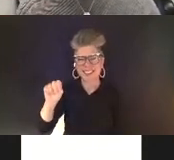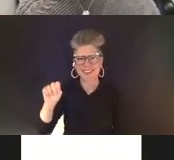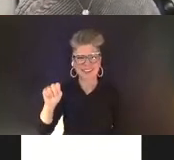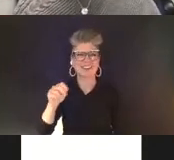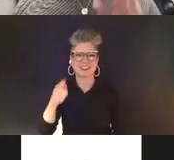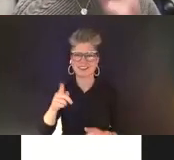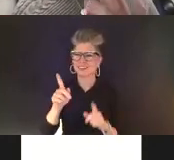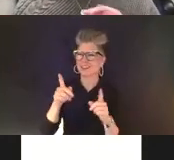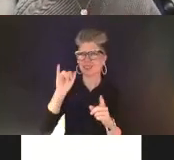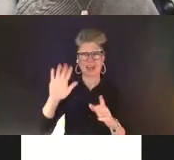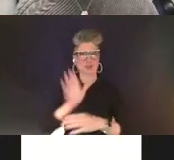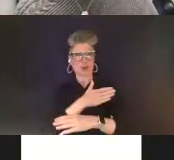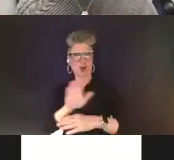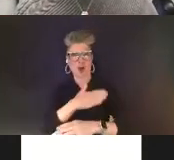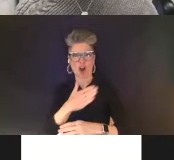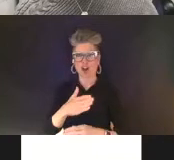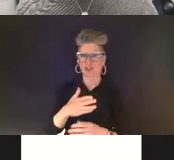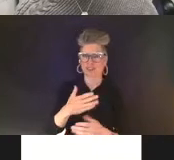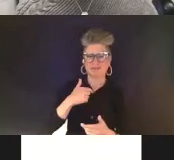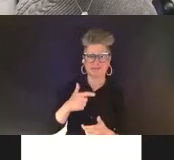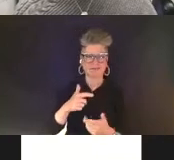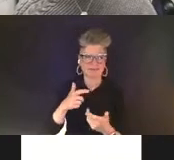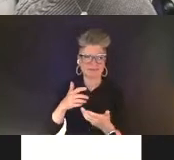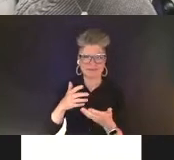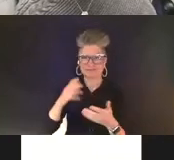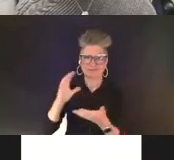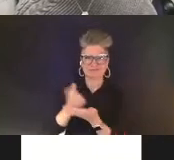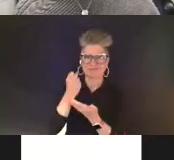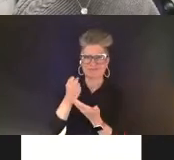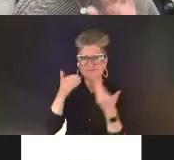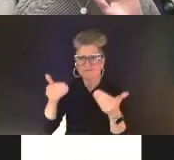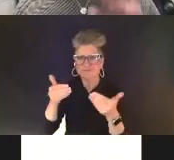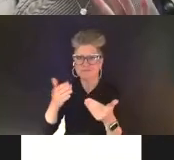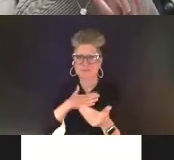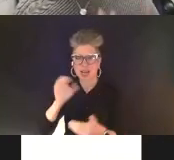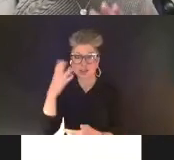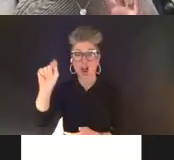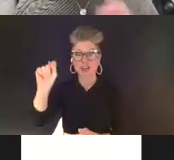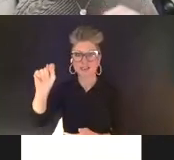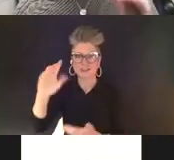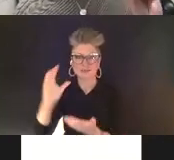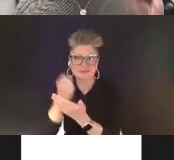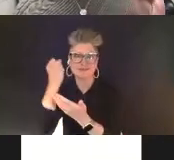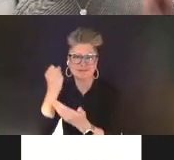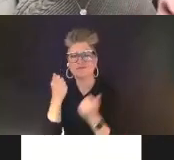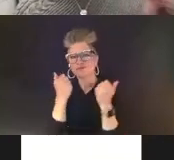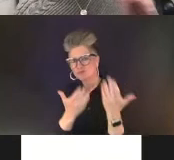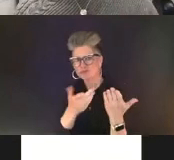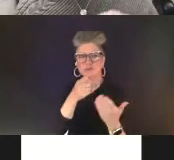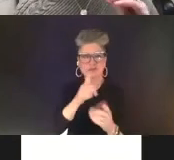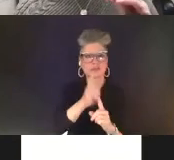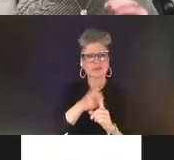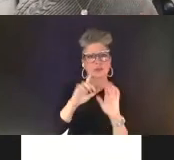head. This literally just came out today from the Wisconsin Department of Health. This is one of the ways that you can get